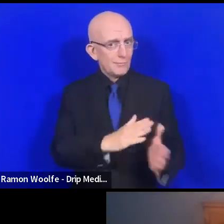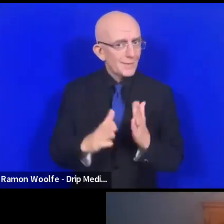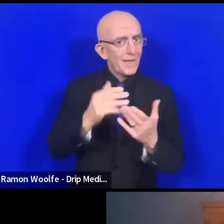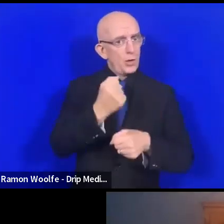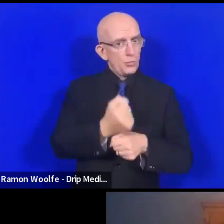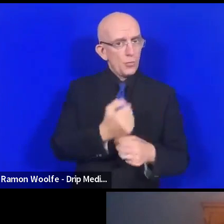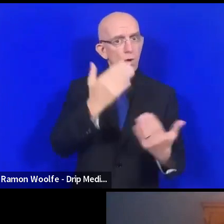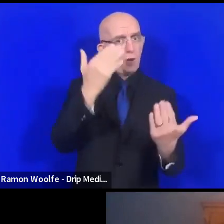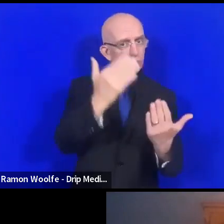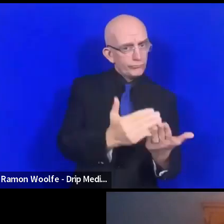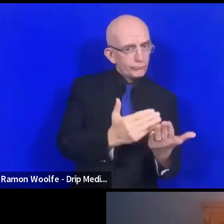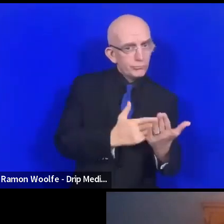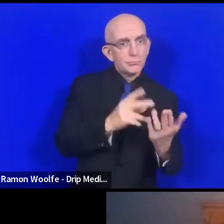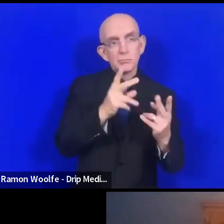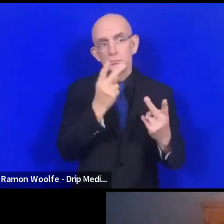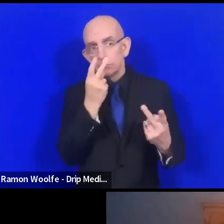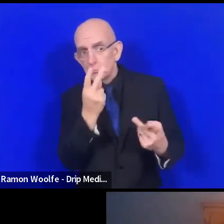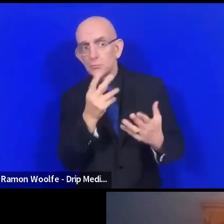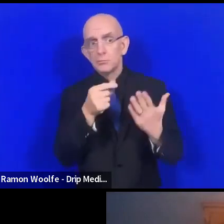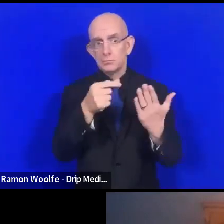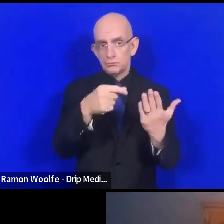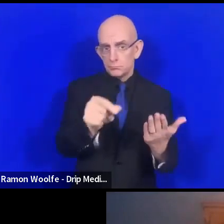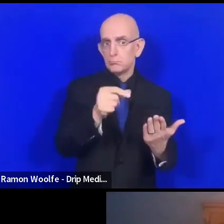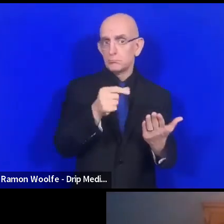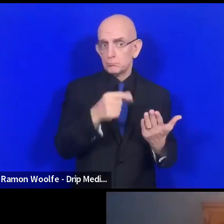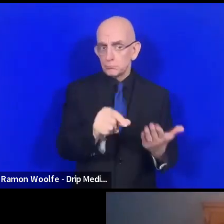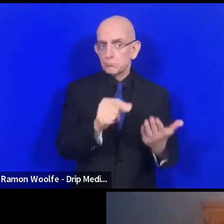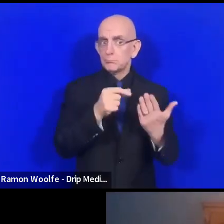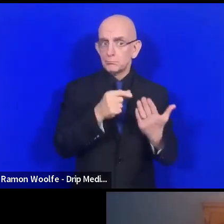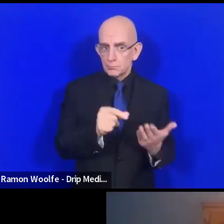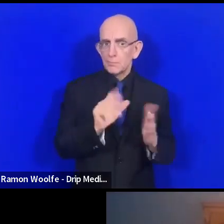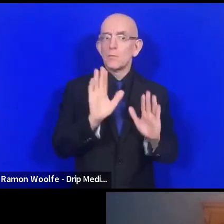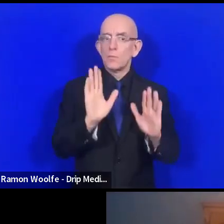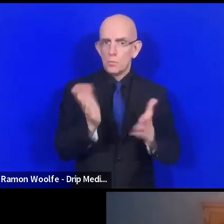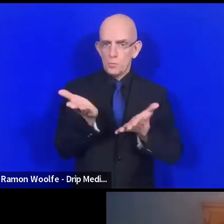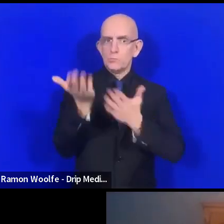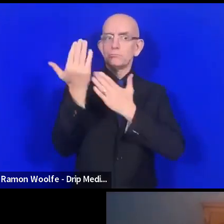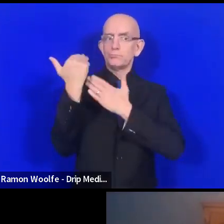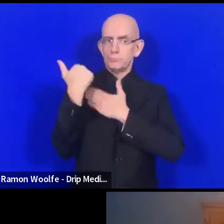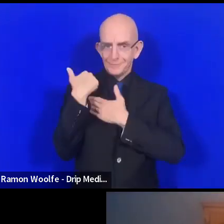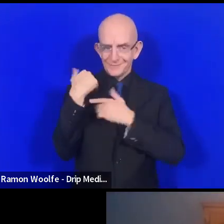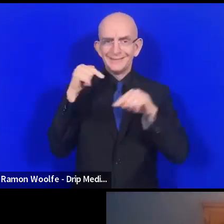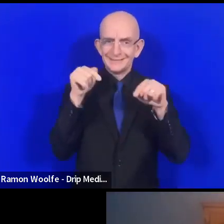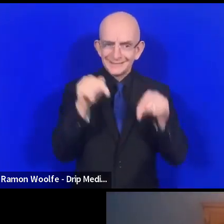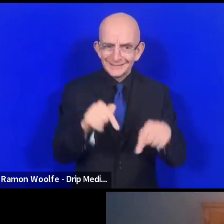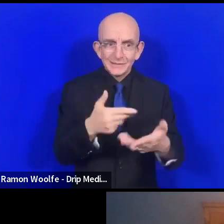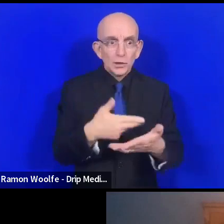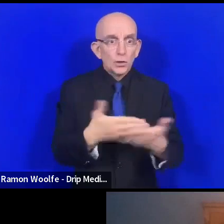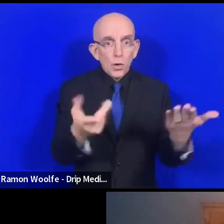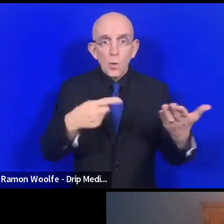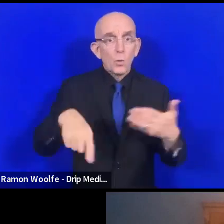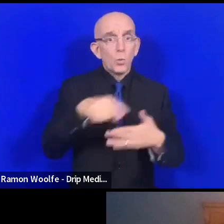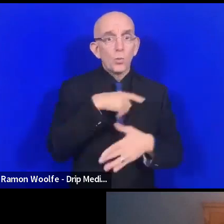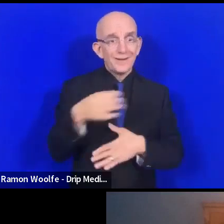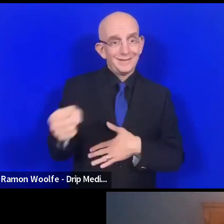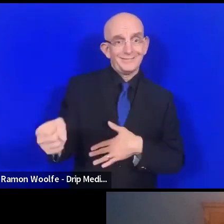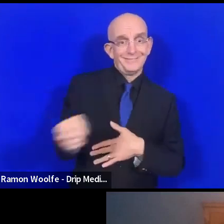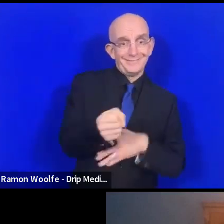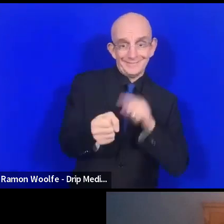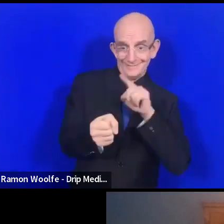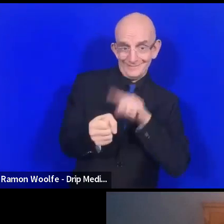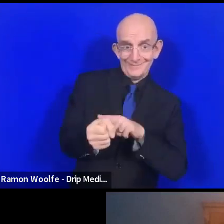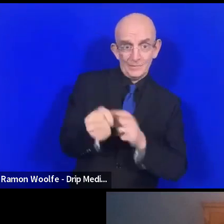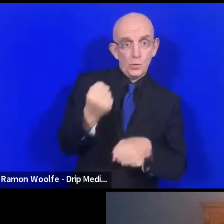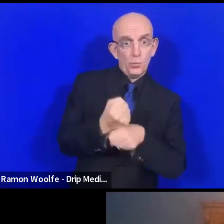with needs to take it seriously as well. And honestly, everybody was very open. They saw it as this is good for their business. This is